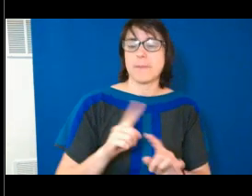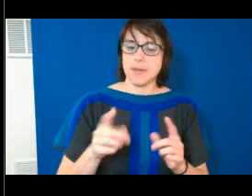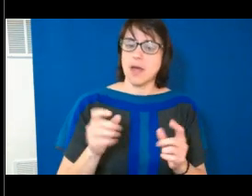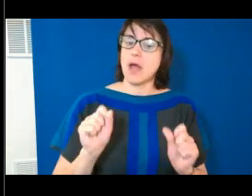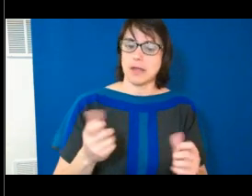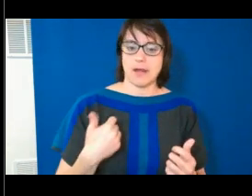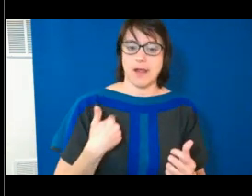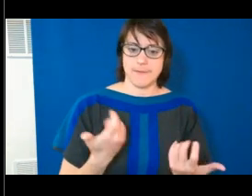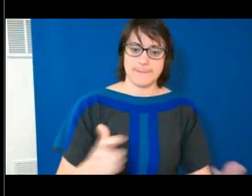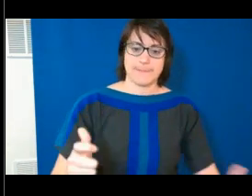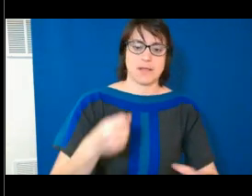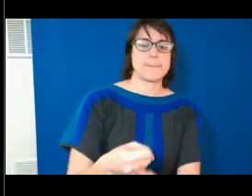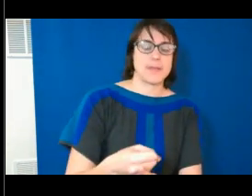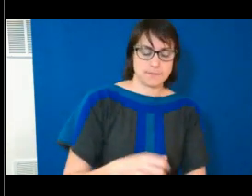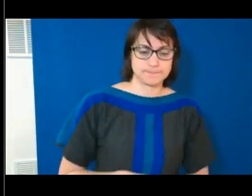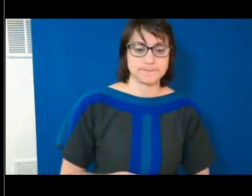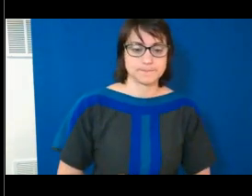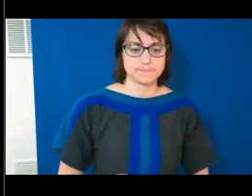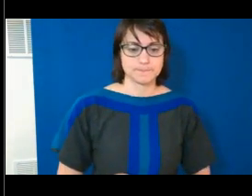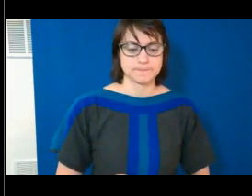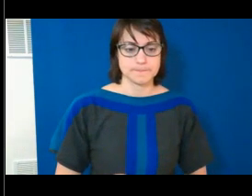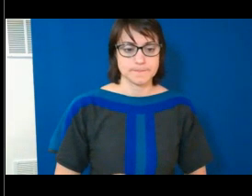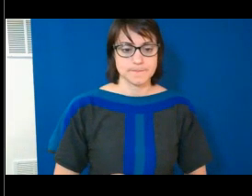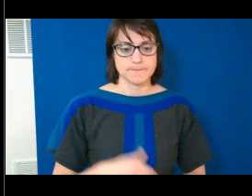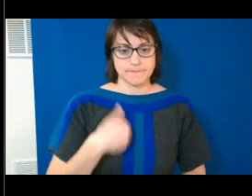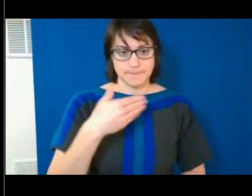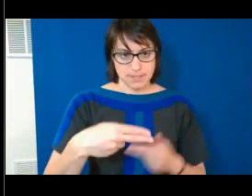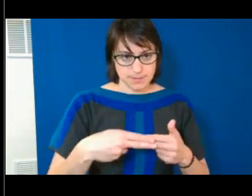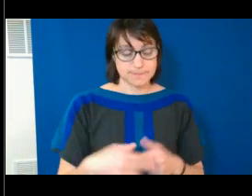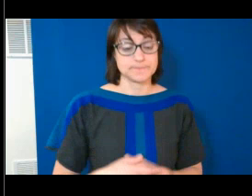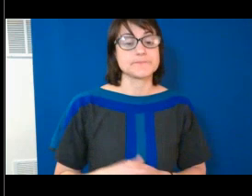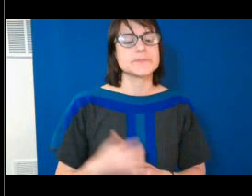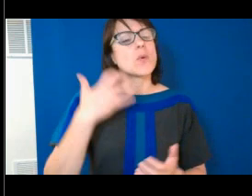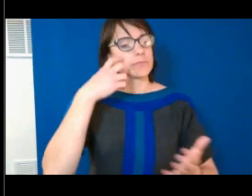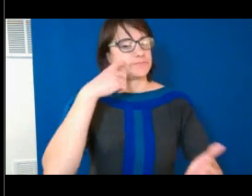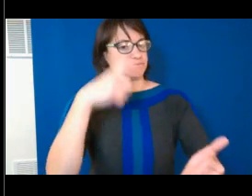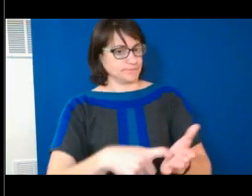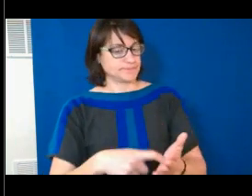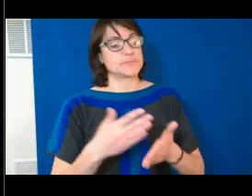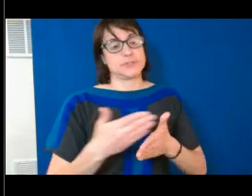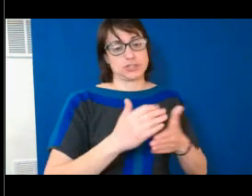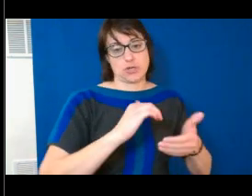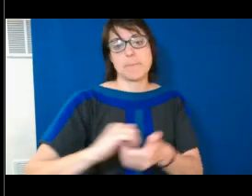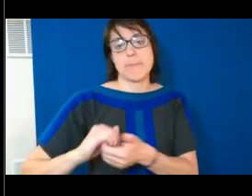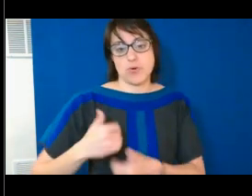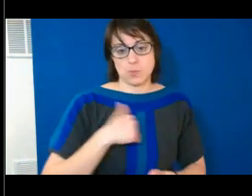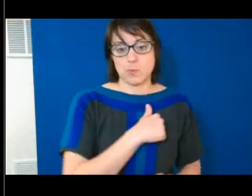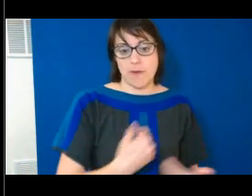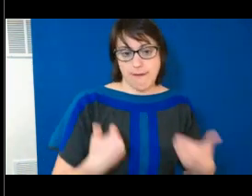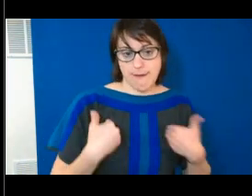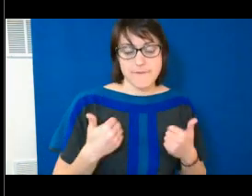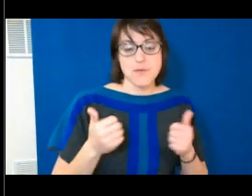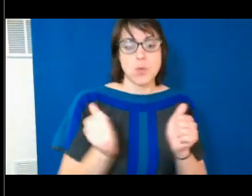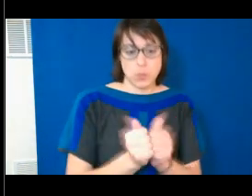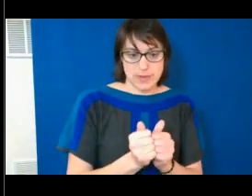next slide, please. I do want to just acknowledge the shared partners that we have with Sea